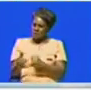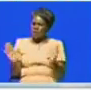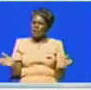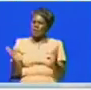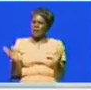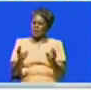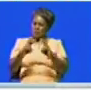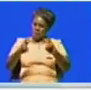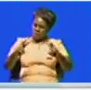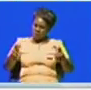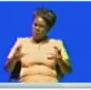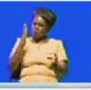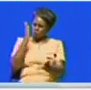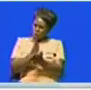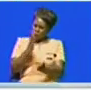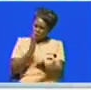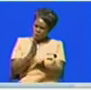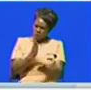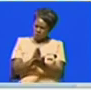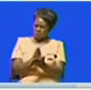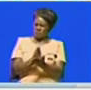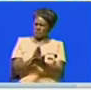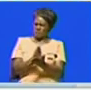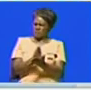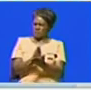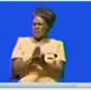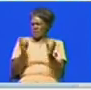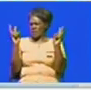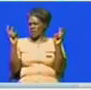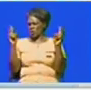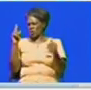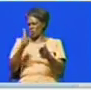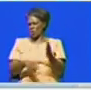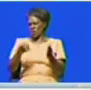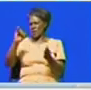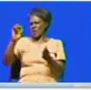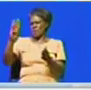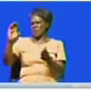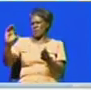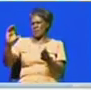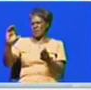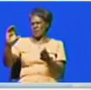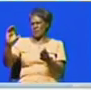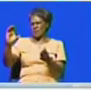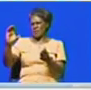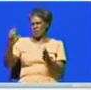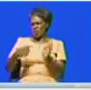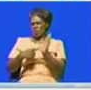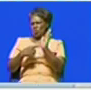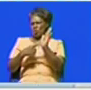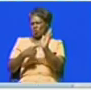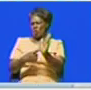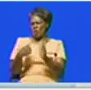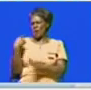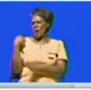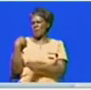to examine and say, honestly, what is it that caused the IEBC to display to the country